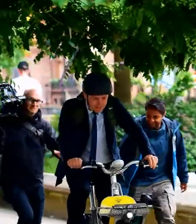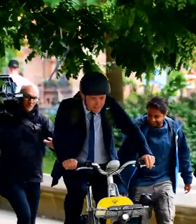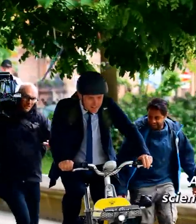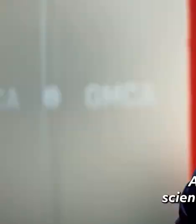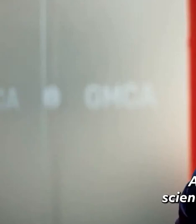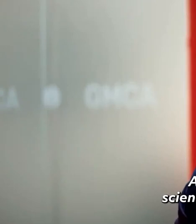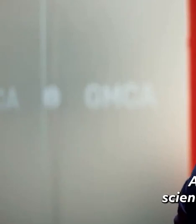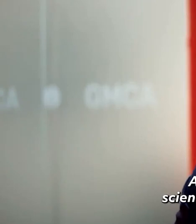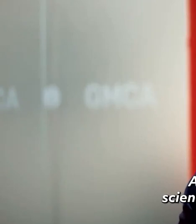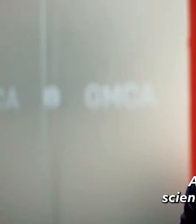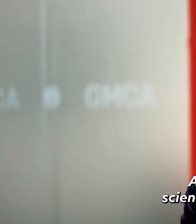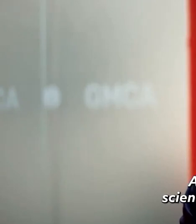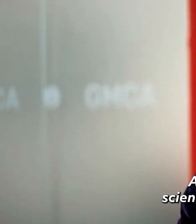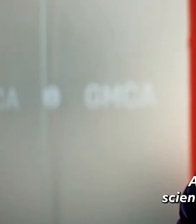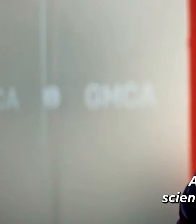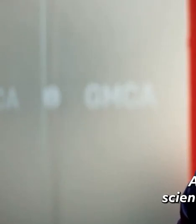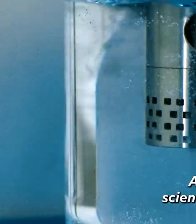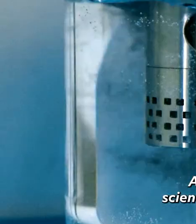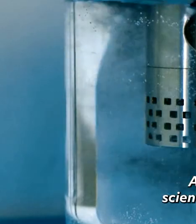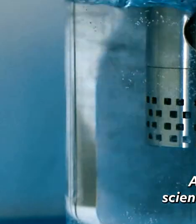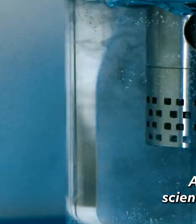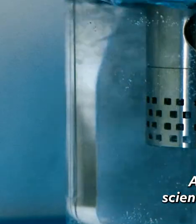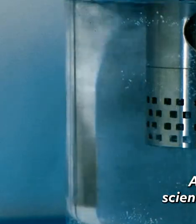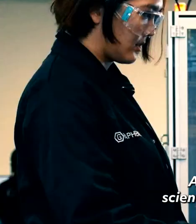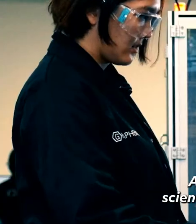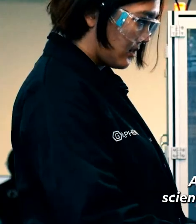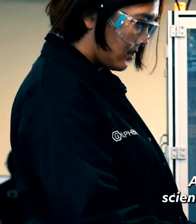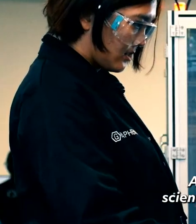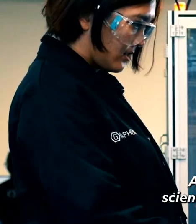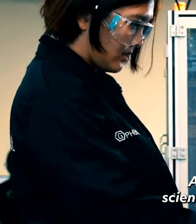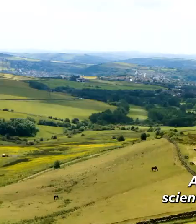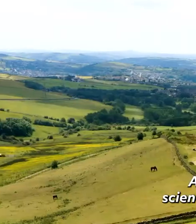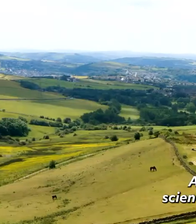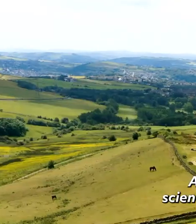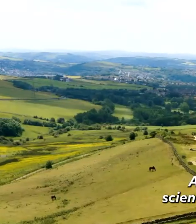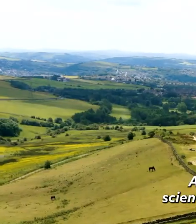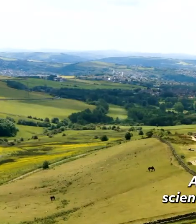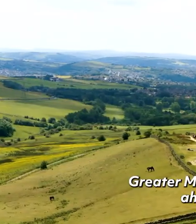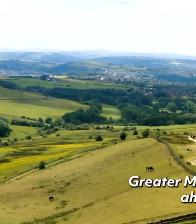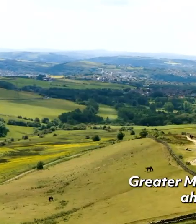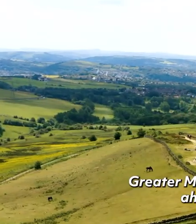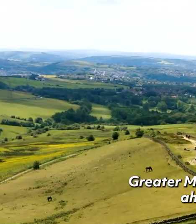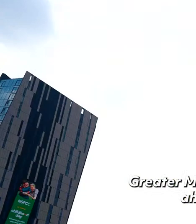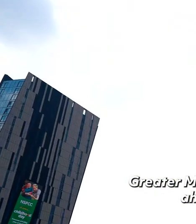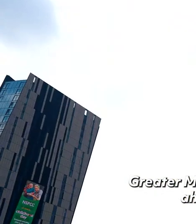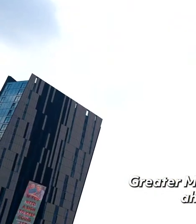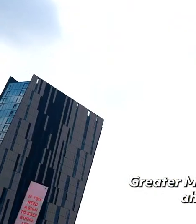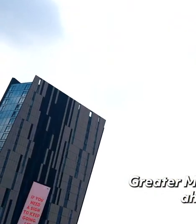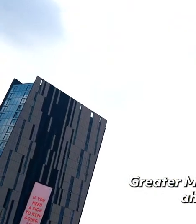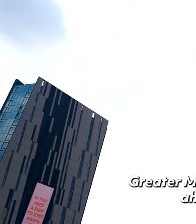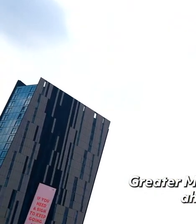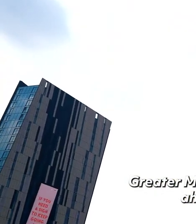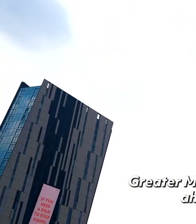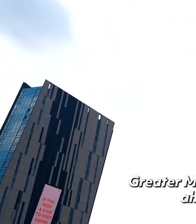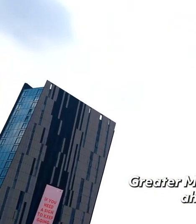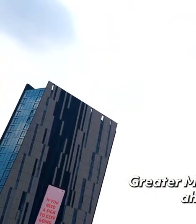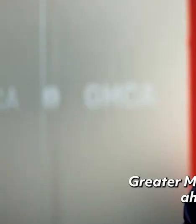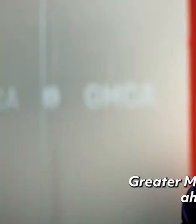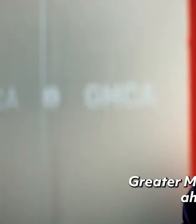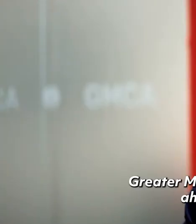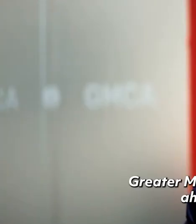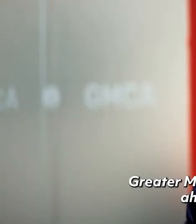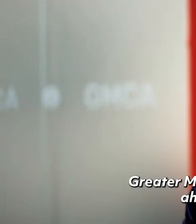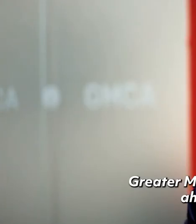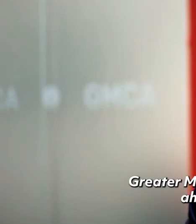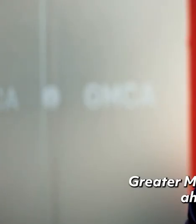3 years, achieving our ambitious science-based goal of a net zero Greater Manchester by 2038,